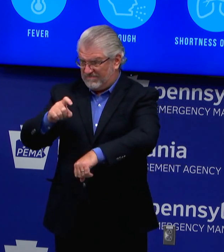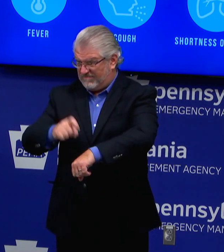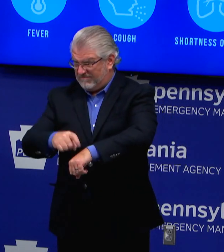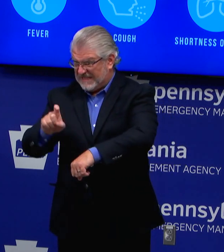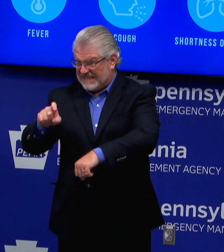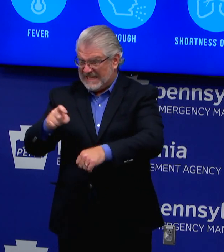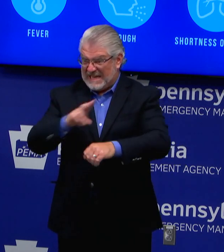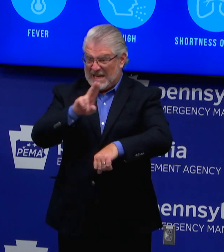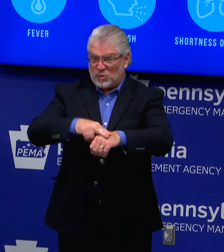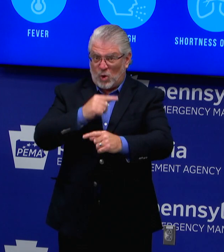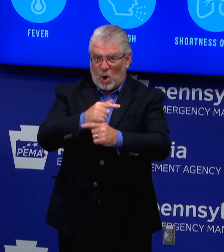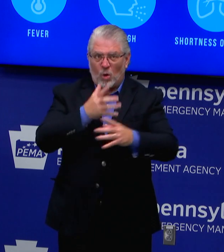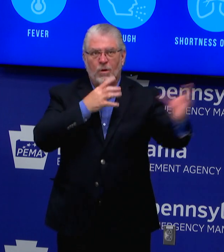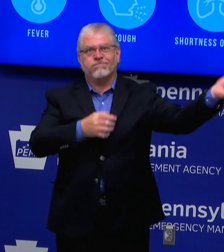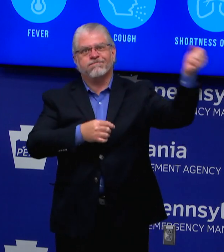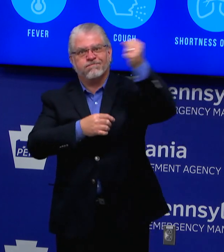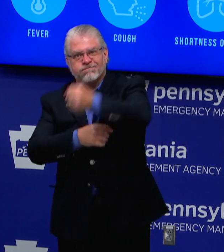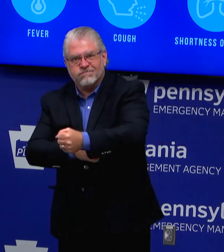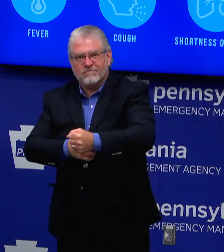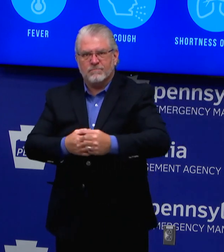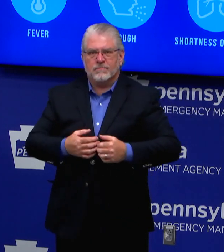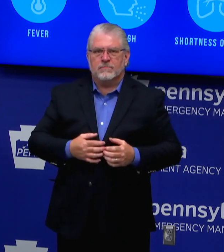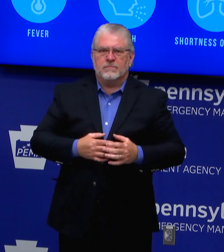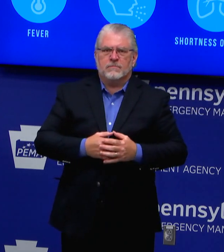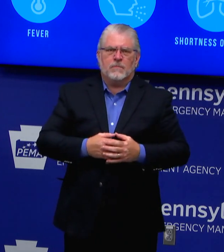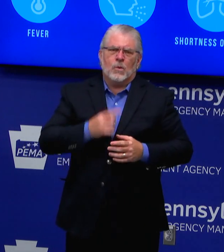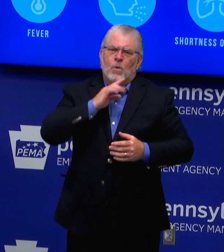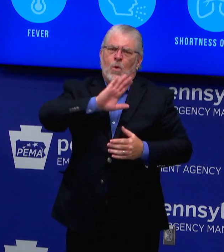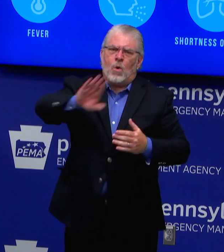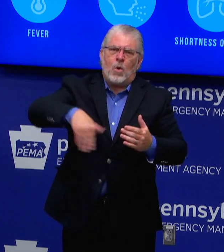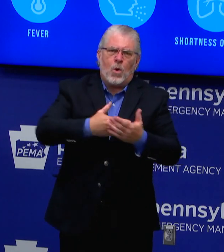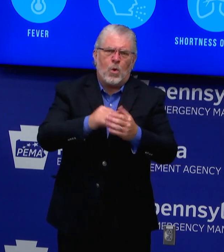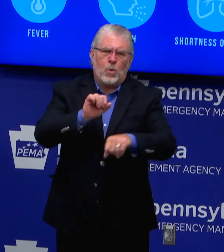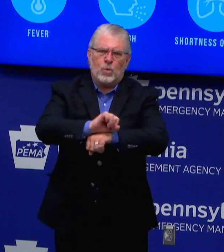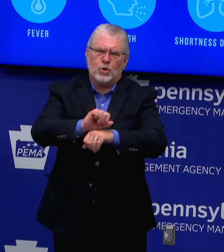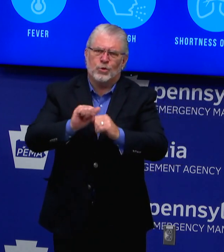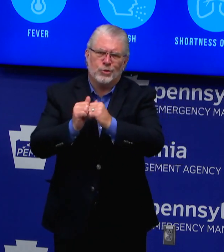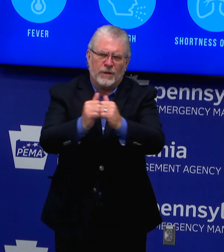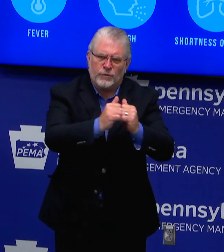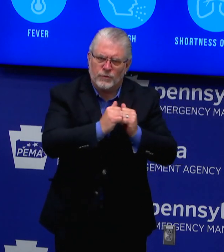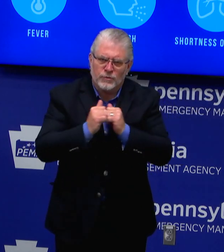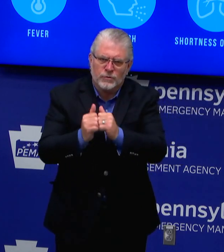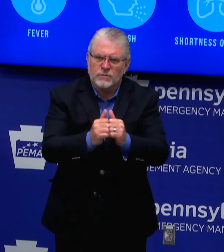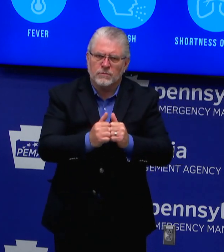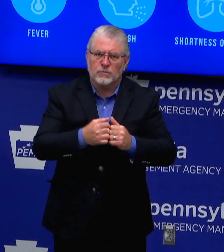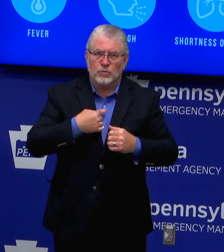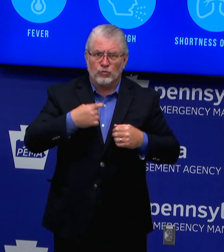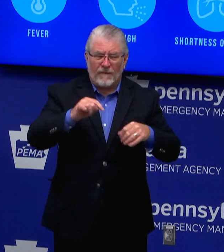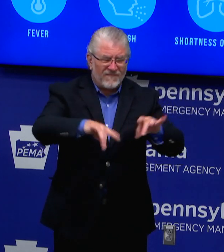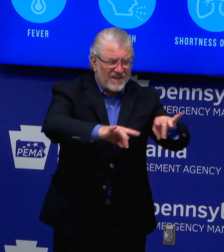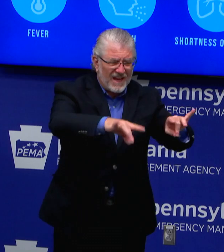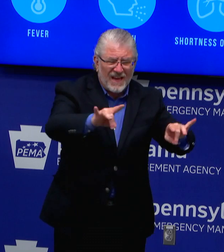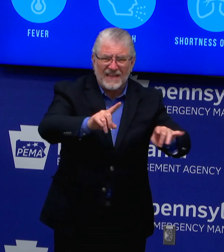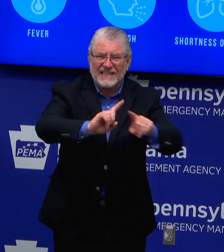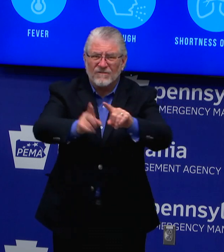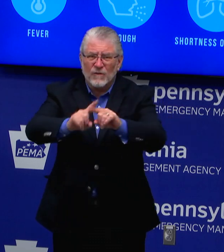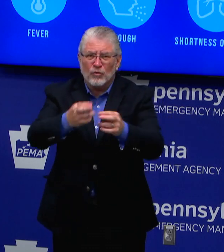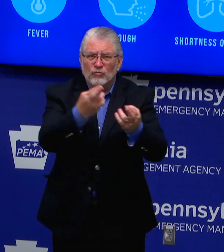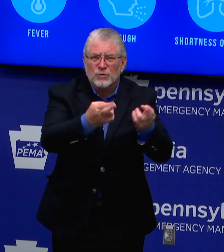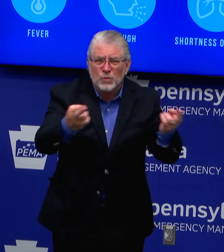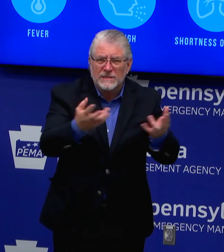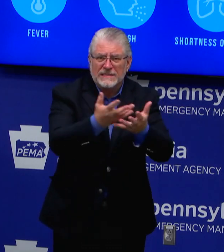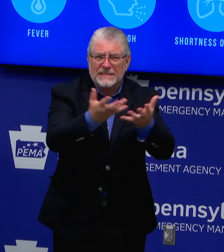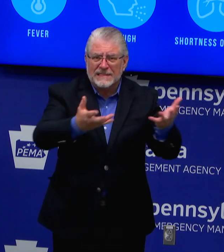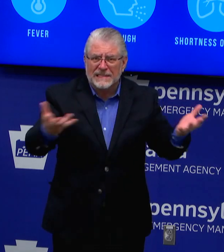working together to be able to bring the resources to bear on these issues, because they're quite diverse and they vary from facility